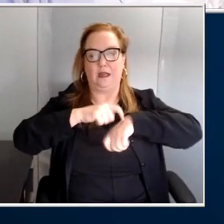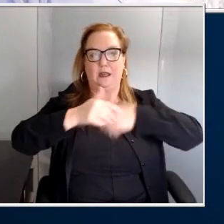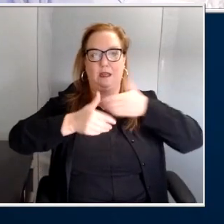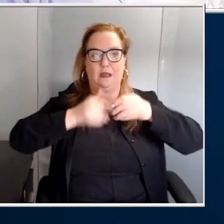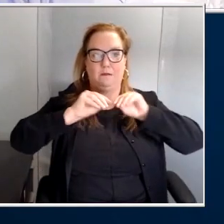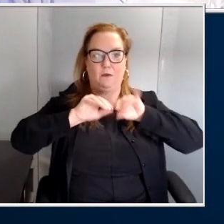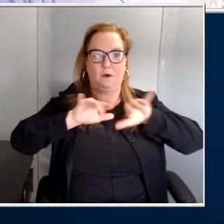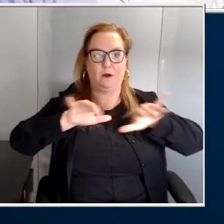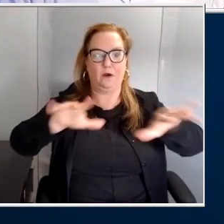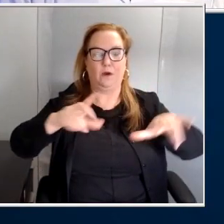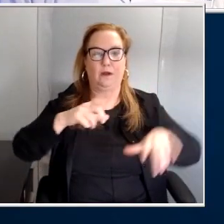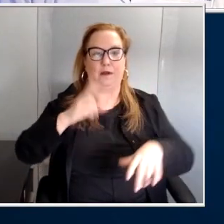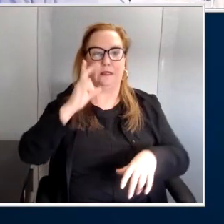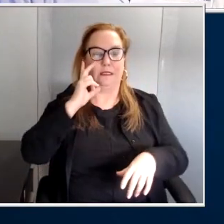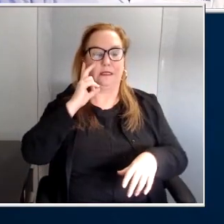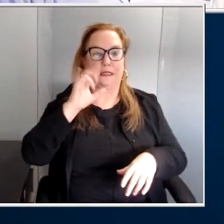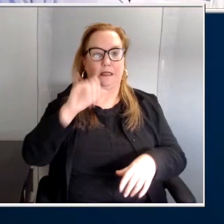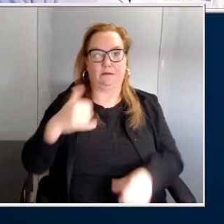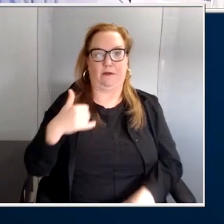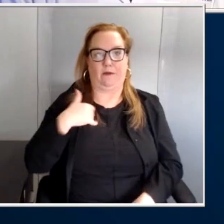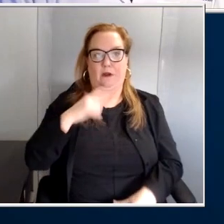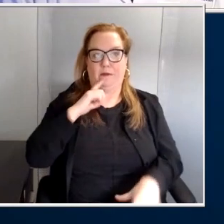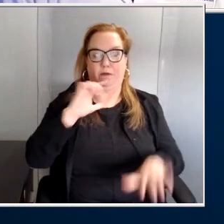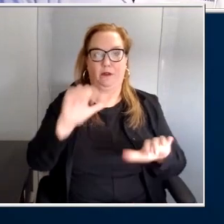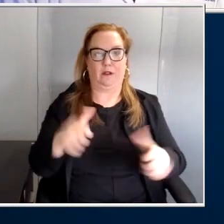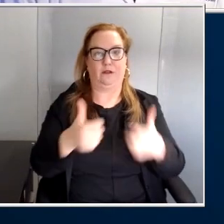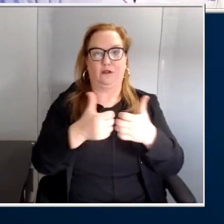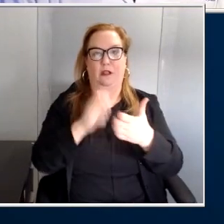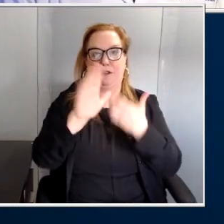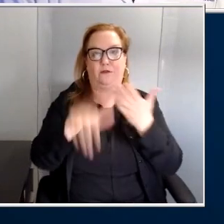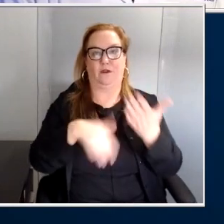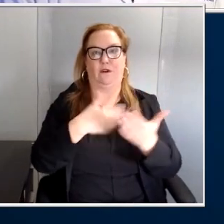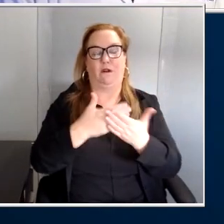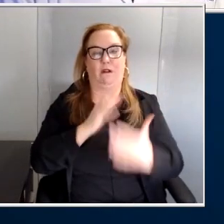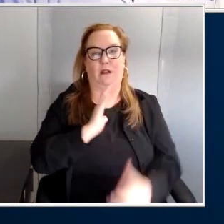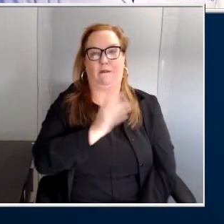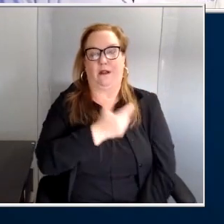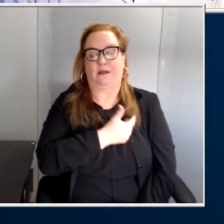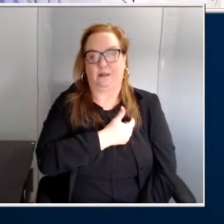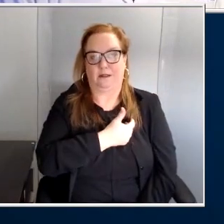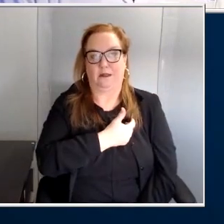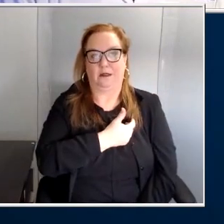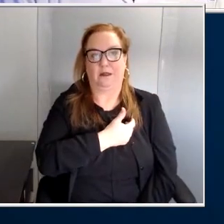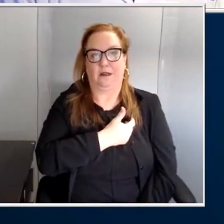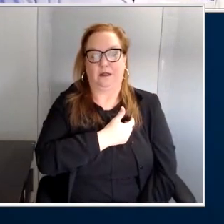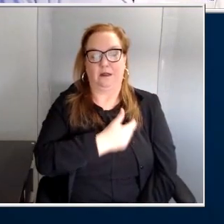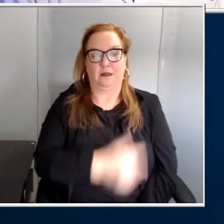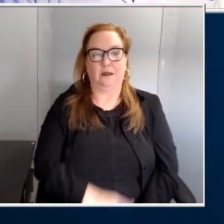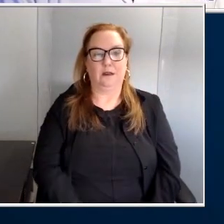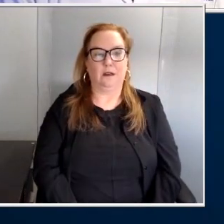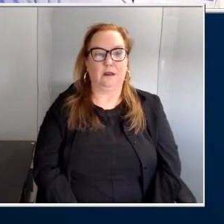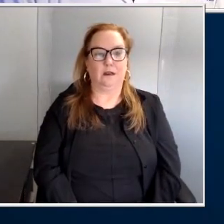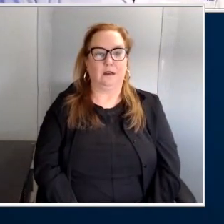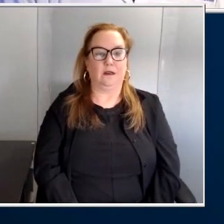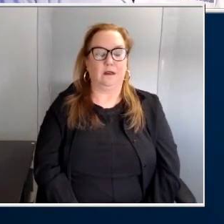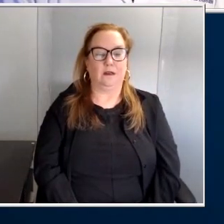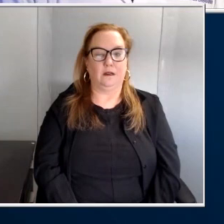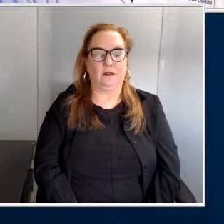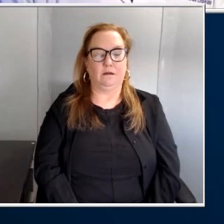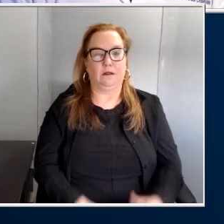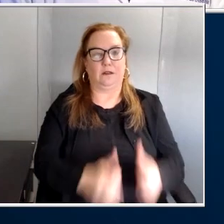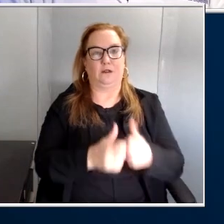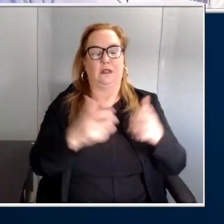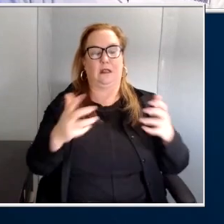before. This can be a real challenge for all of us. So I think there's a lot to be digest